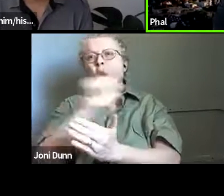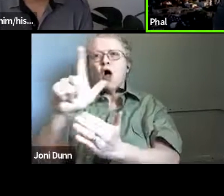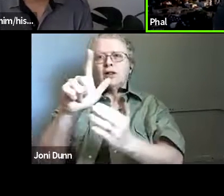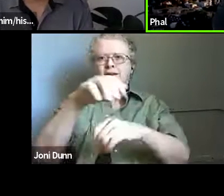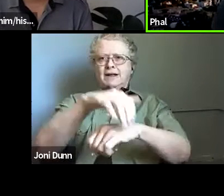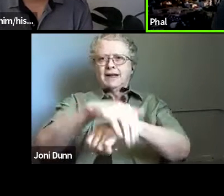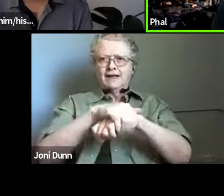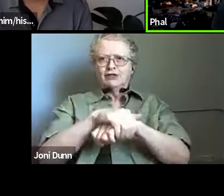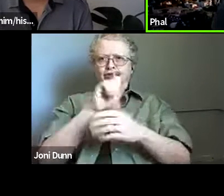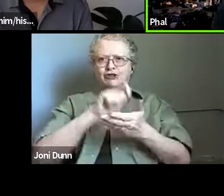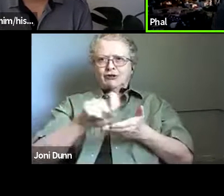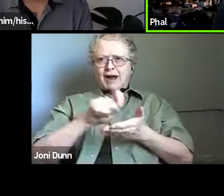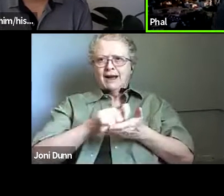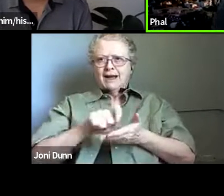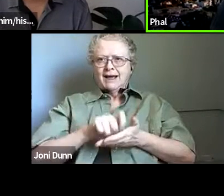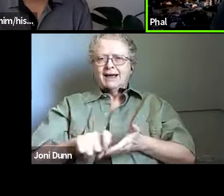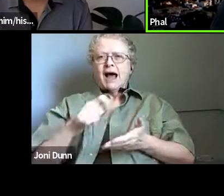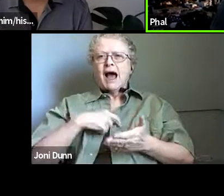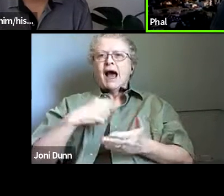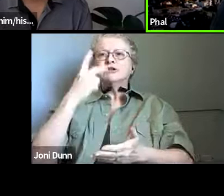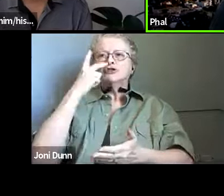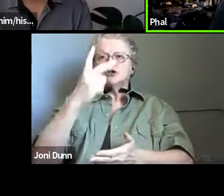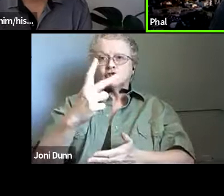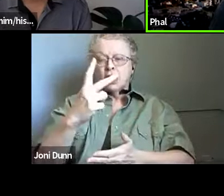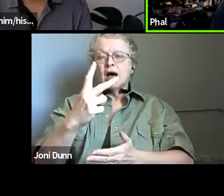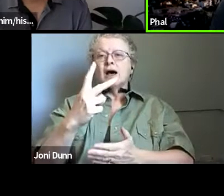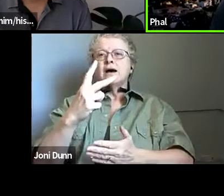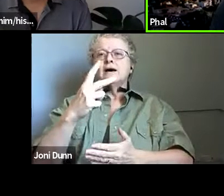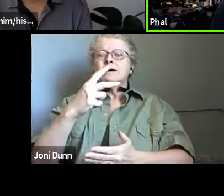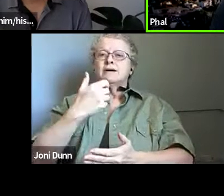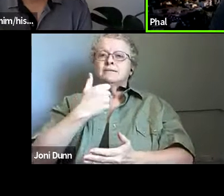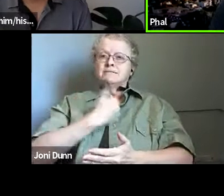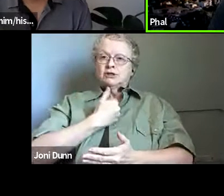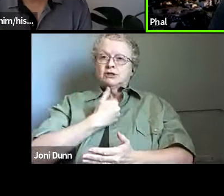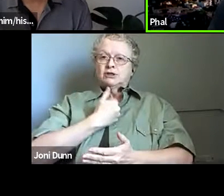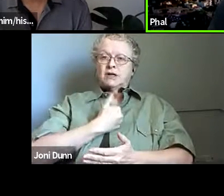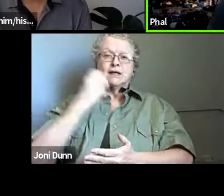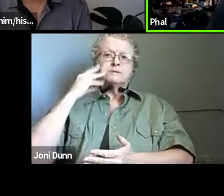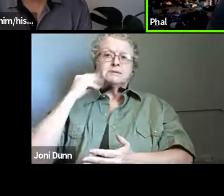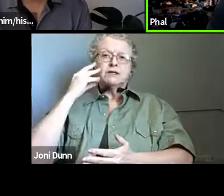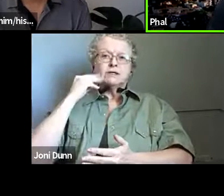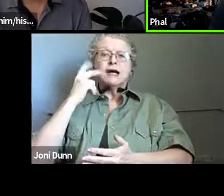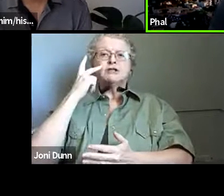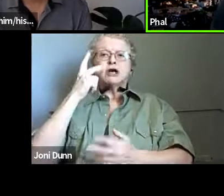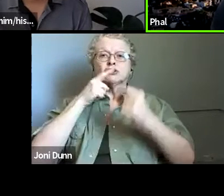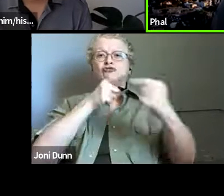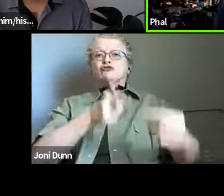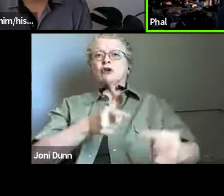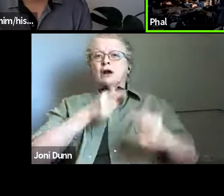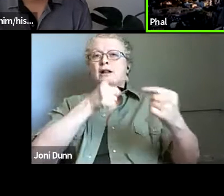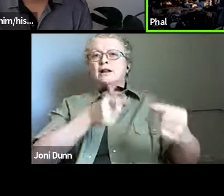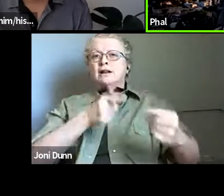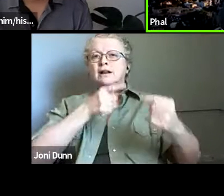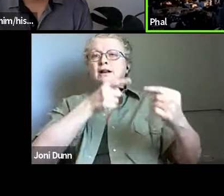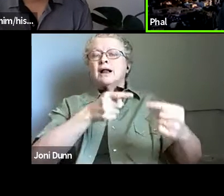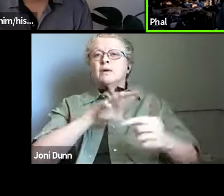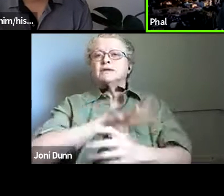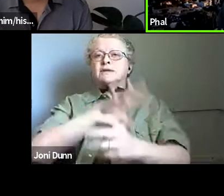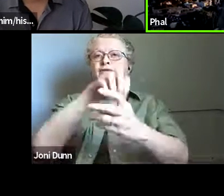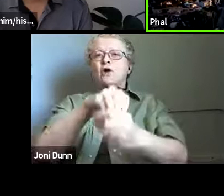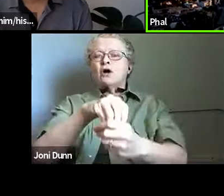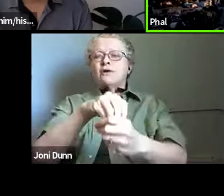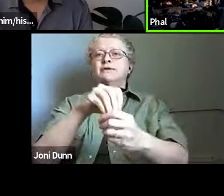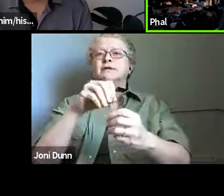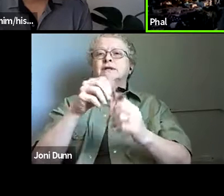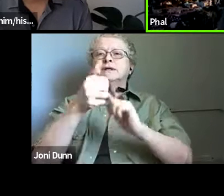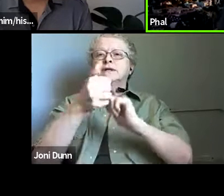that was just something that I saw as a personal experience. I saw folks really struggle through that. And so when I made it out, I got involved with a campaign in LA known